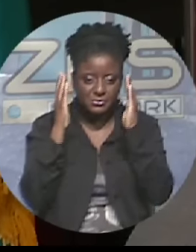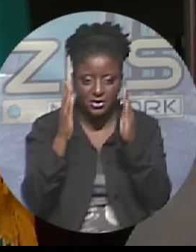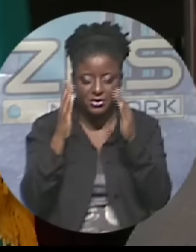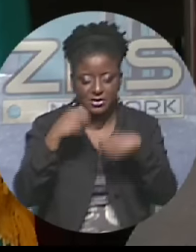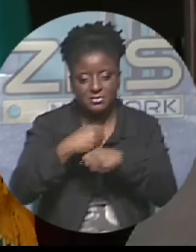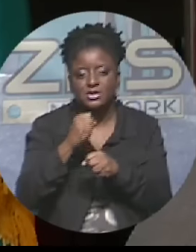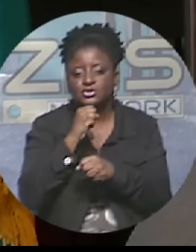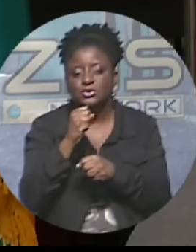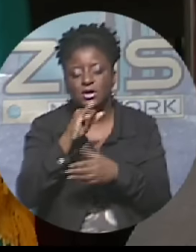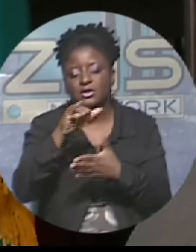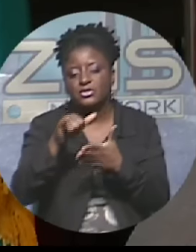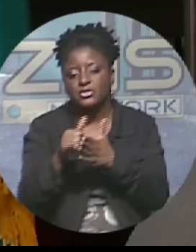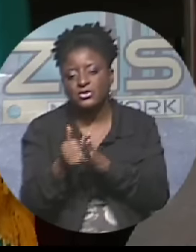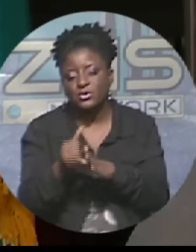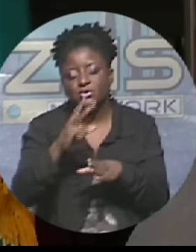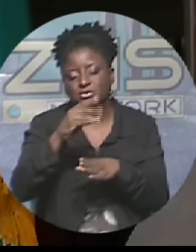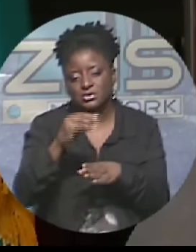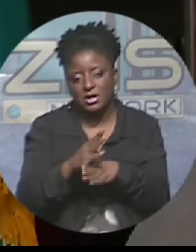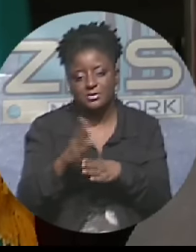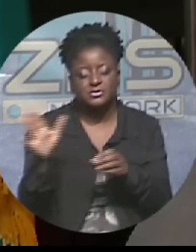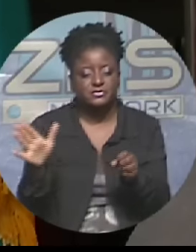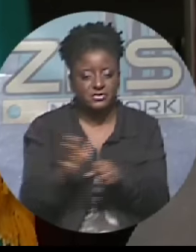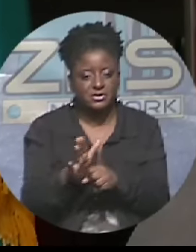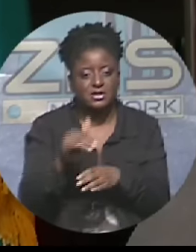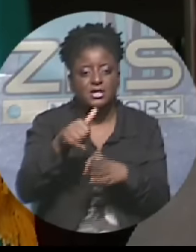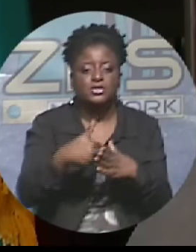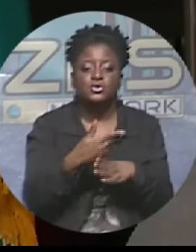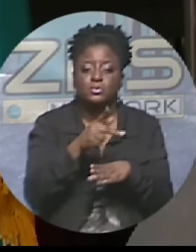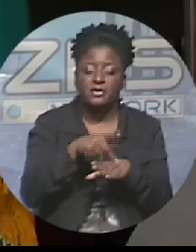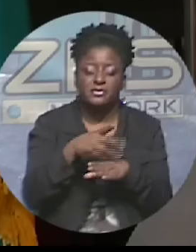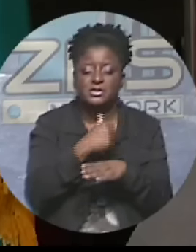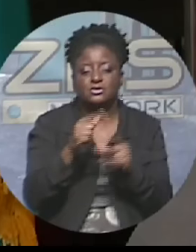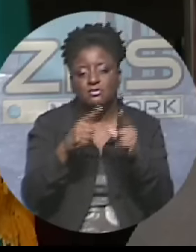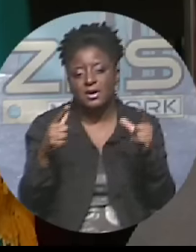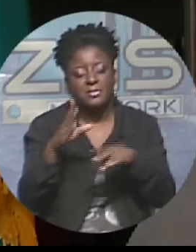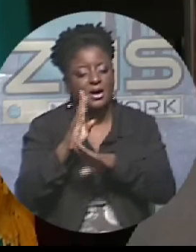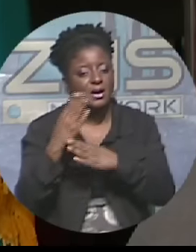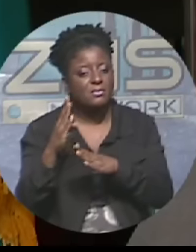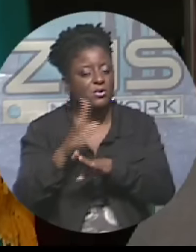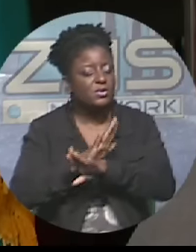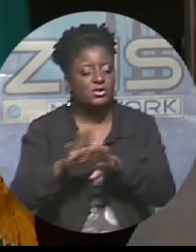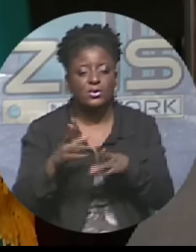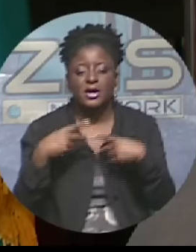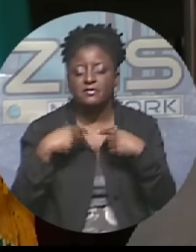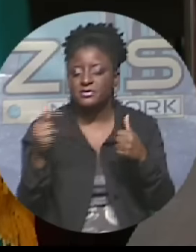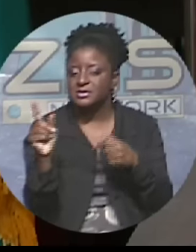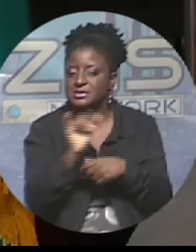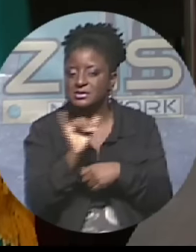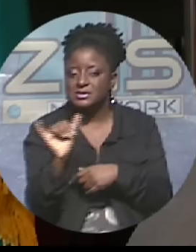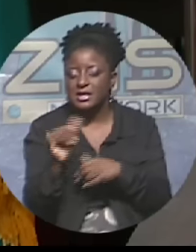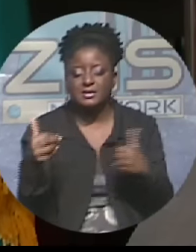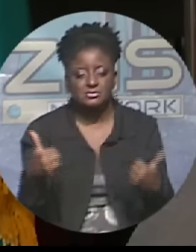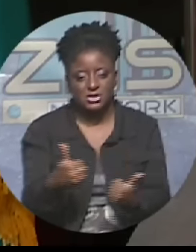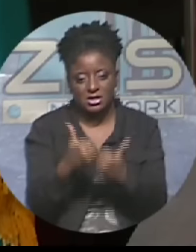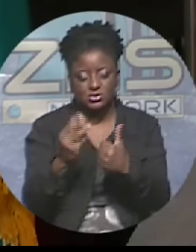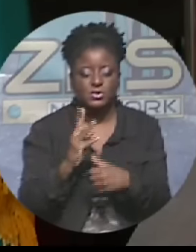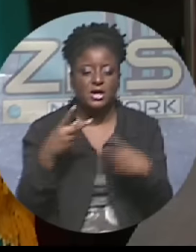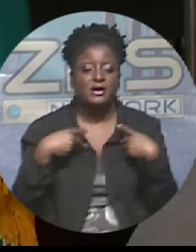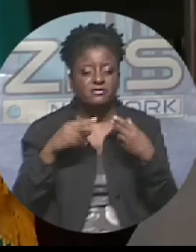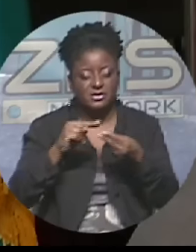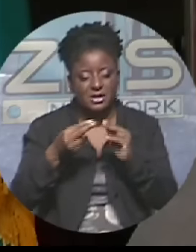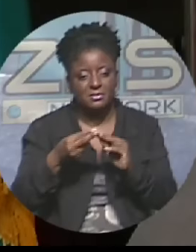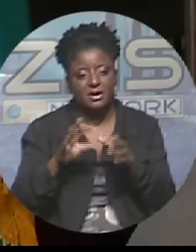positions were filled. In New Providence and Grand Bahama, we don't really have the same challenge because we have a number of